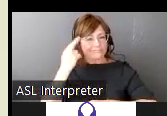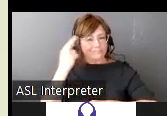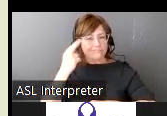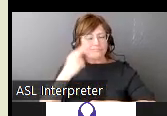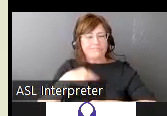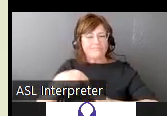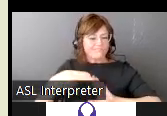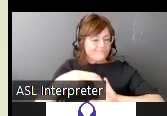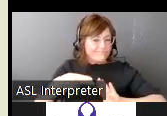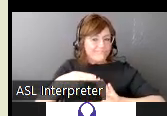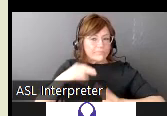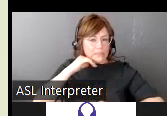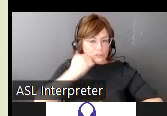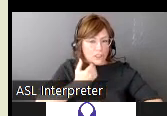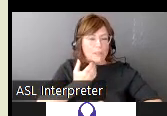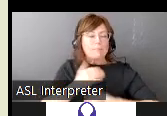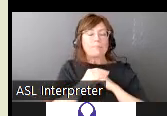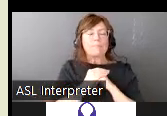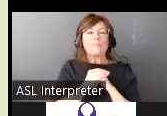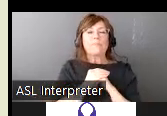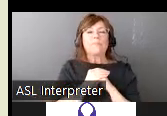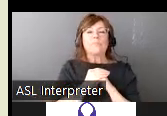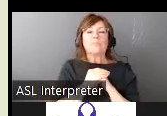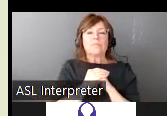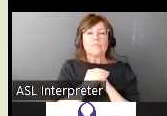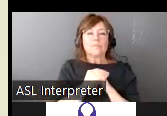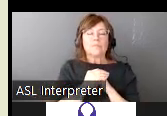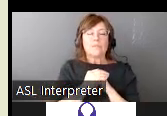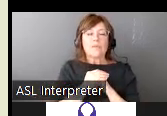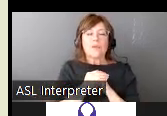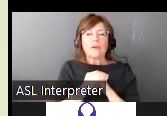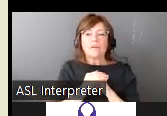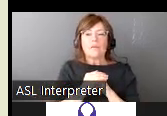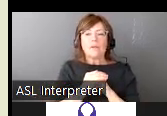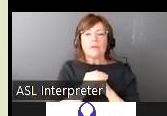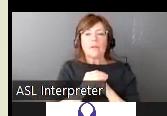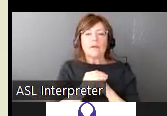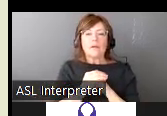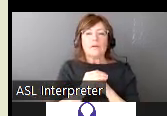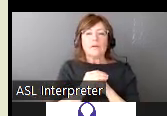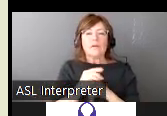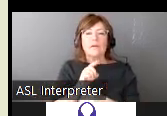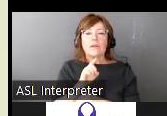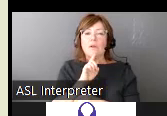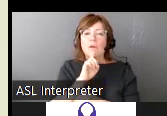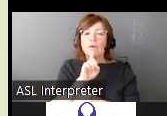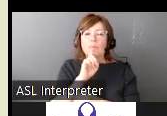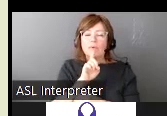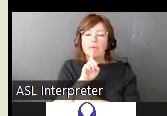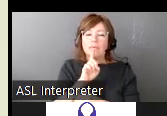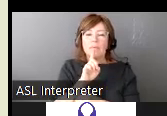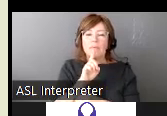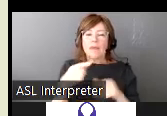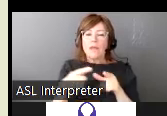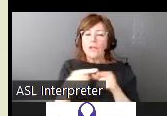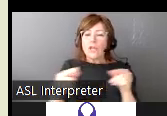stigma and shame. Since filial piety remains a cherished value amongst many